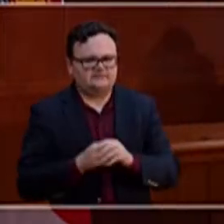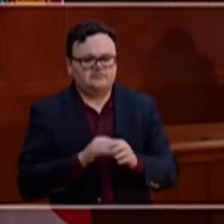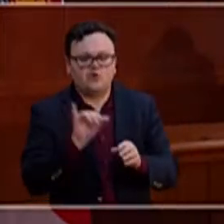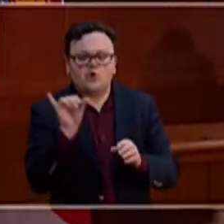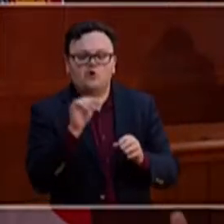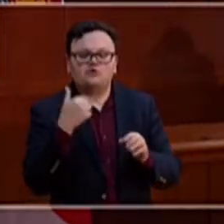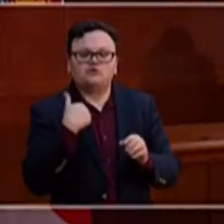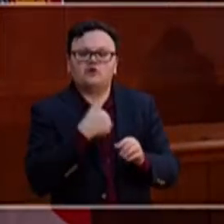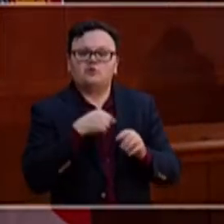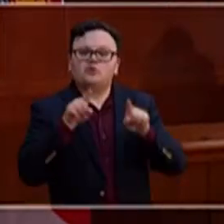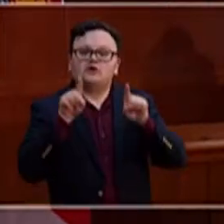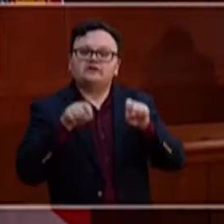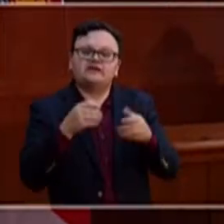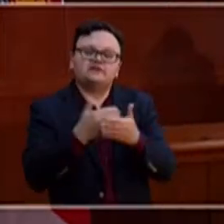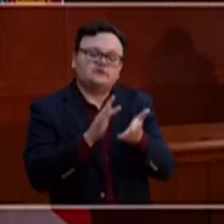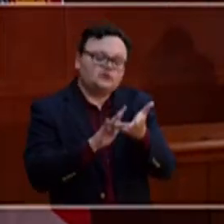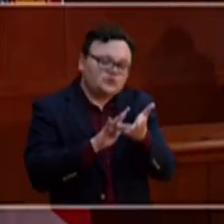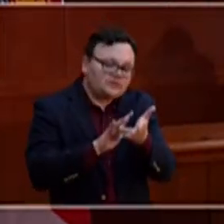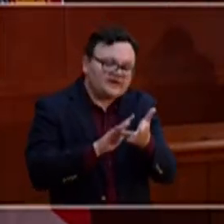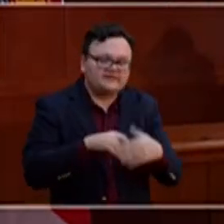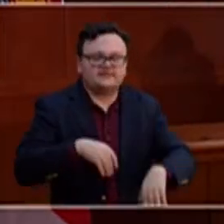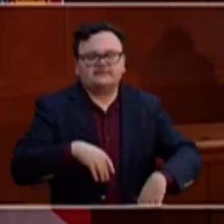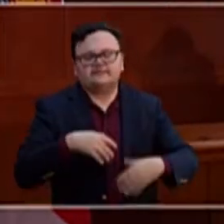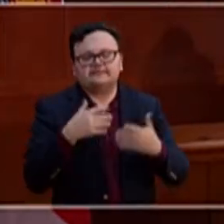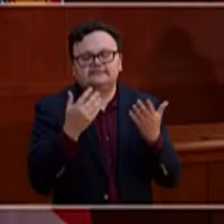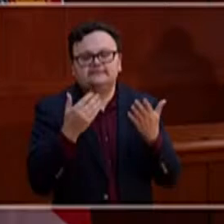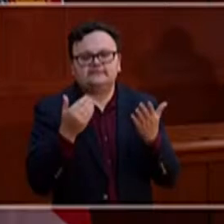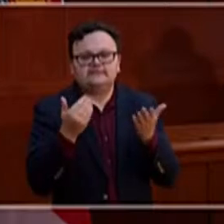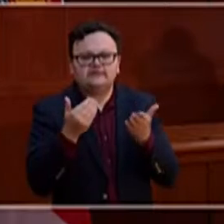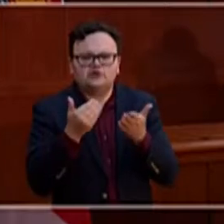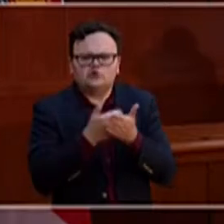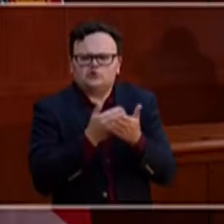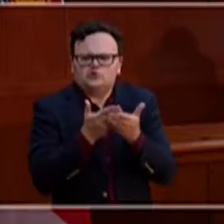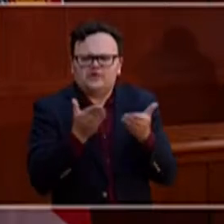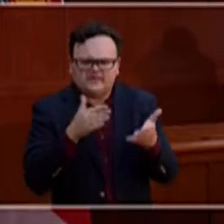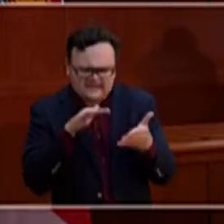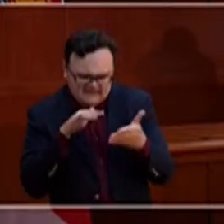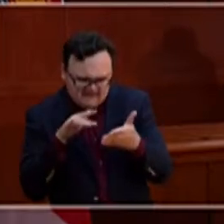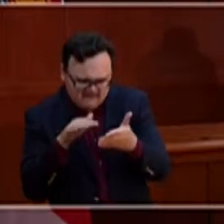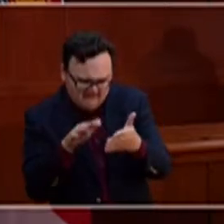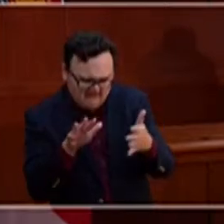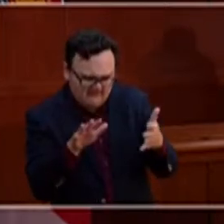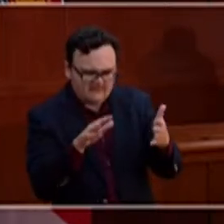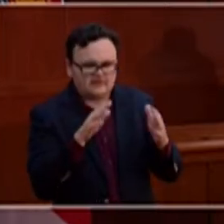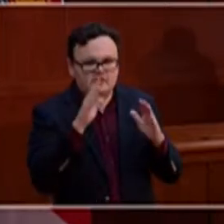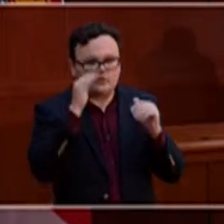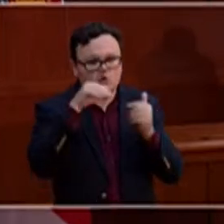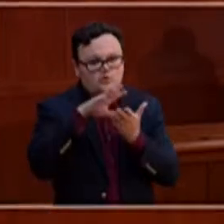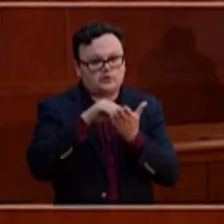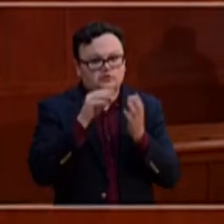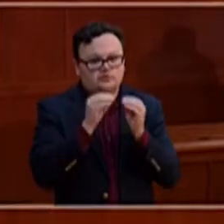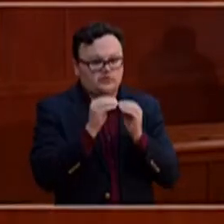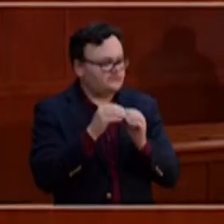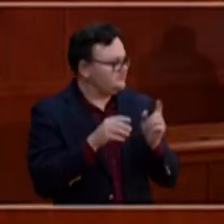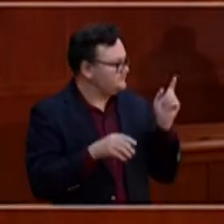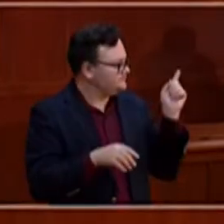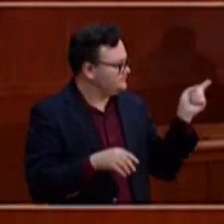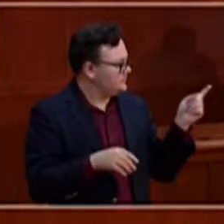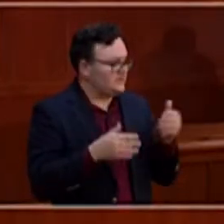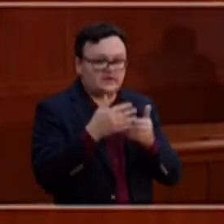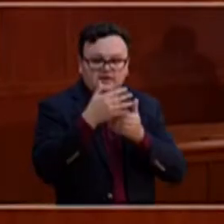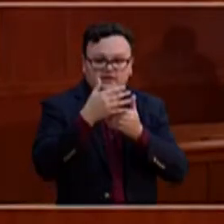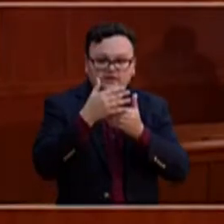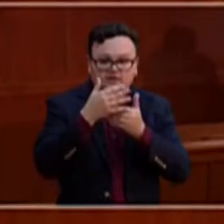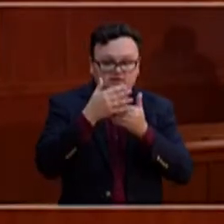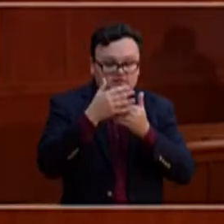new medications, new drugs, and we anticipate learning more in the months to come. Is the plasma, do you use that